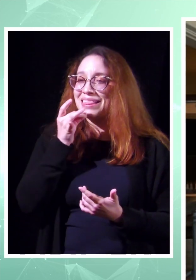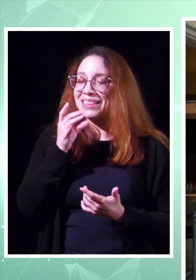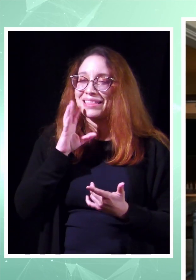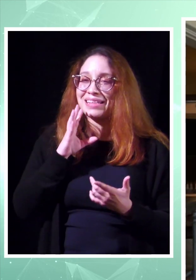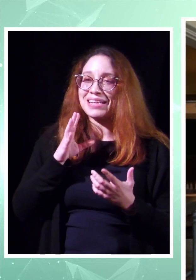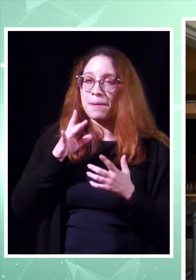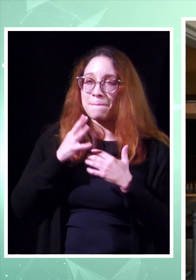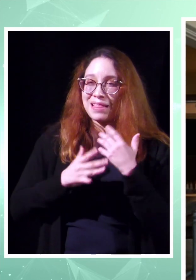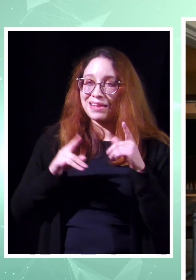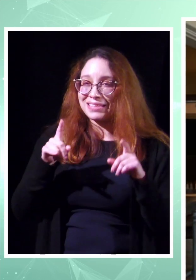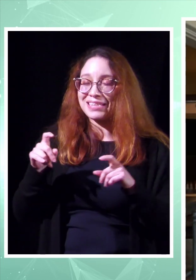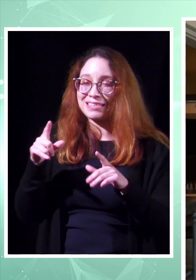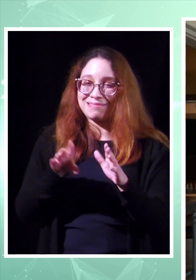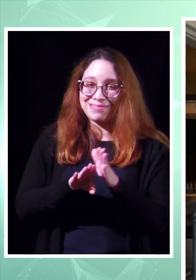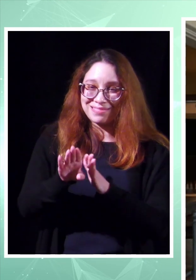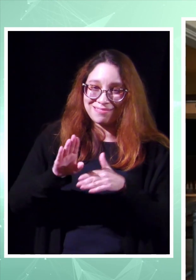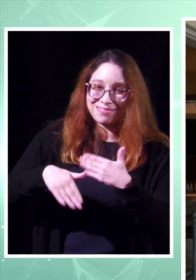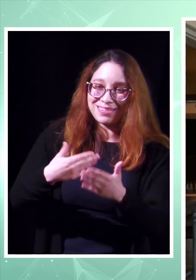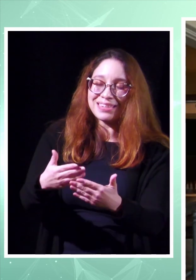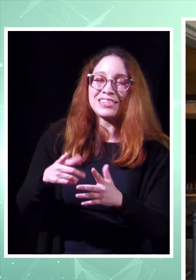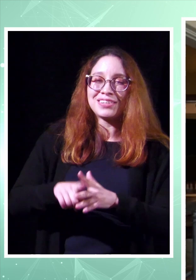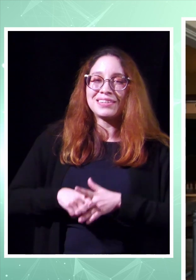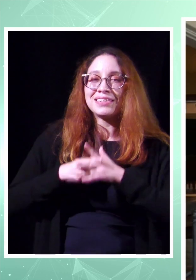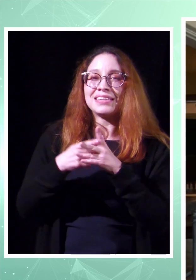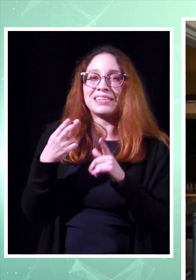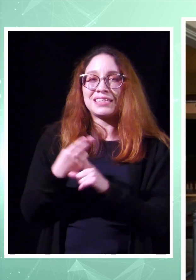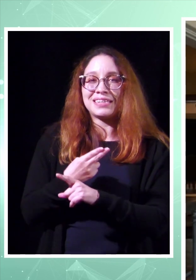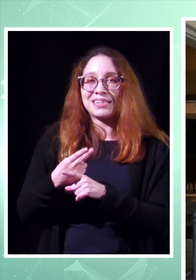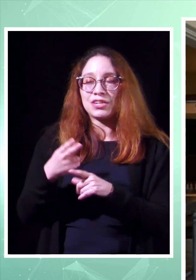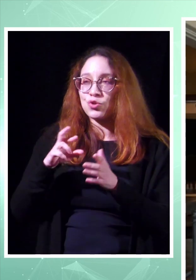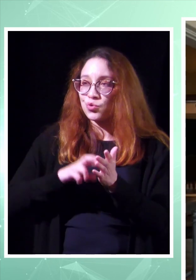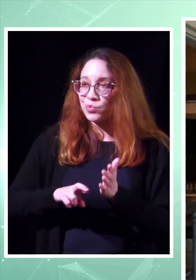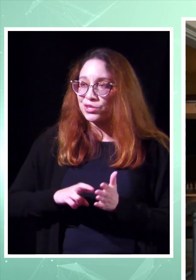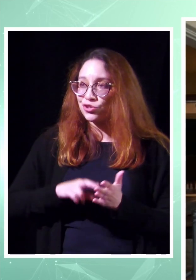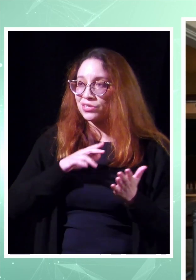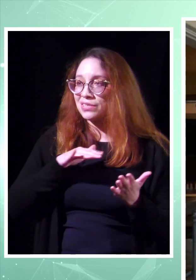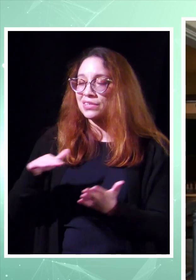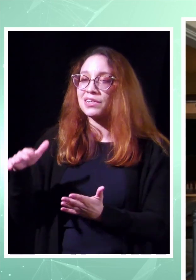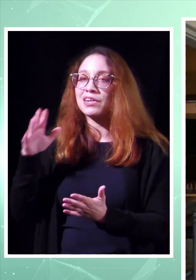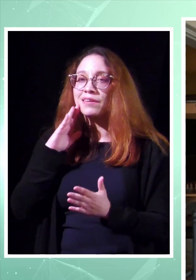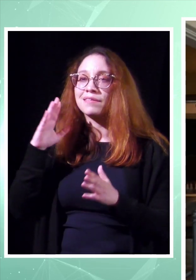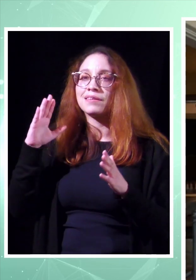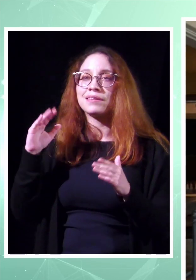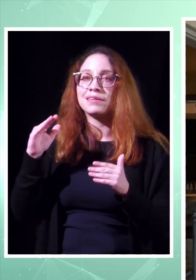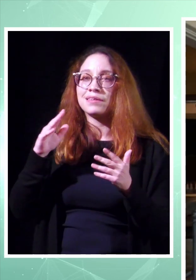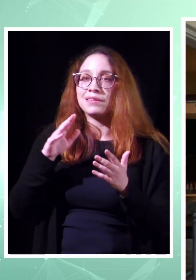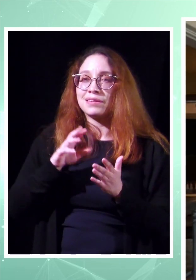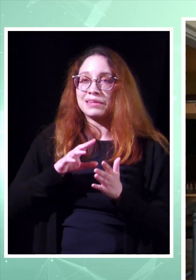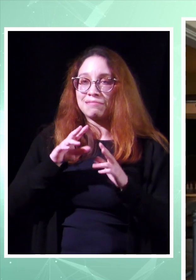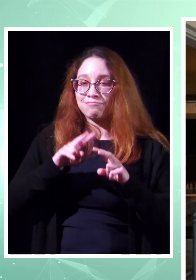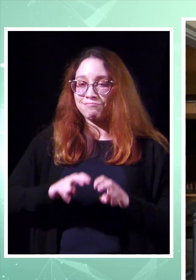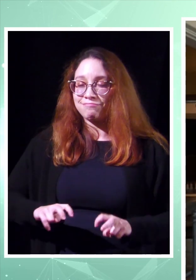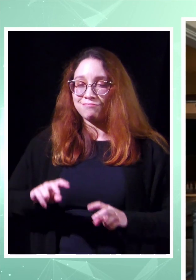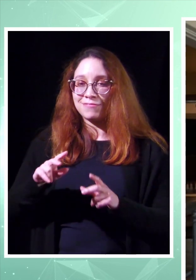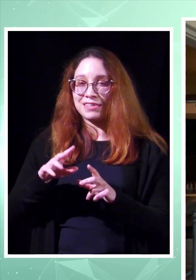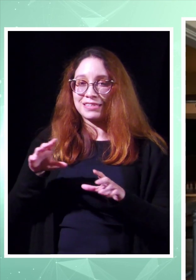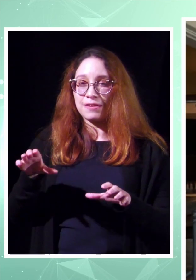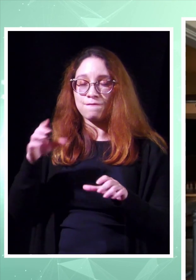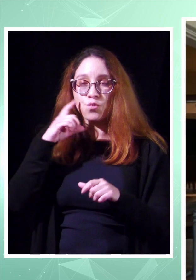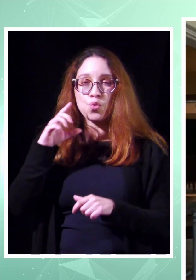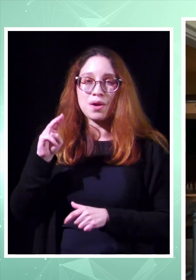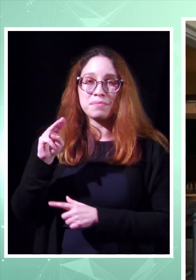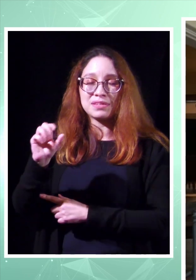is rapidly being developed and starting to be used in research studies to help assess activity in multiple